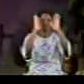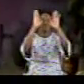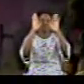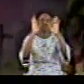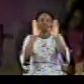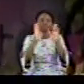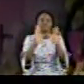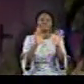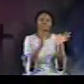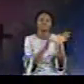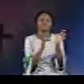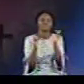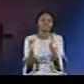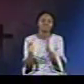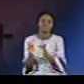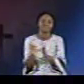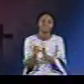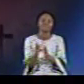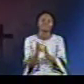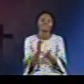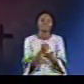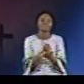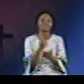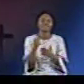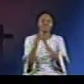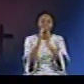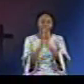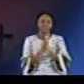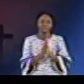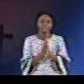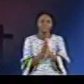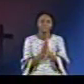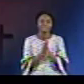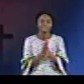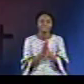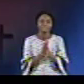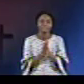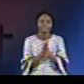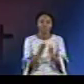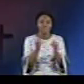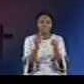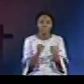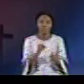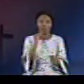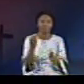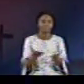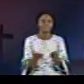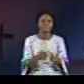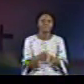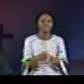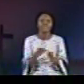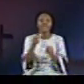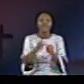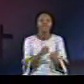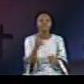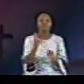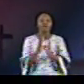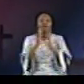fantastic. Amen. Power is here. Everybody shout